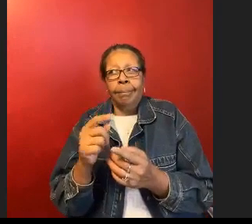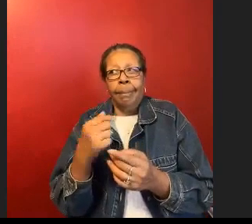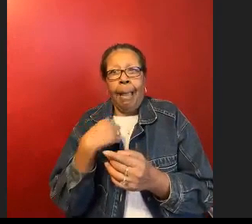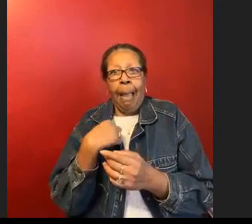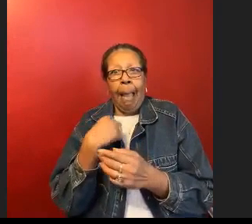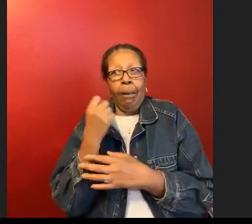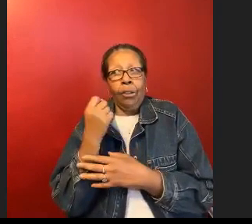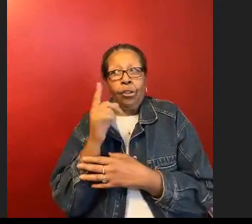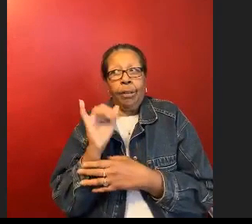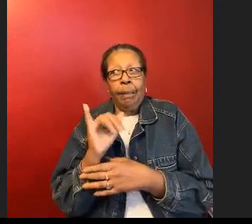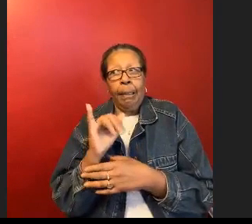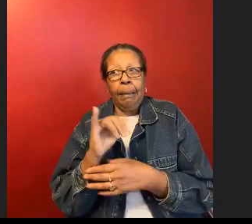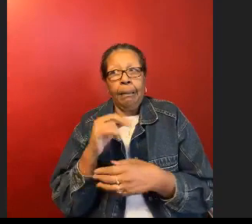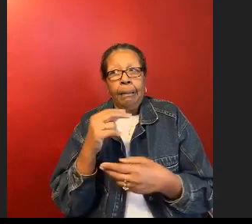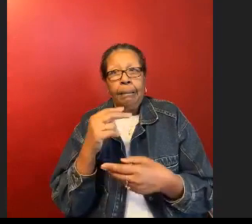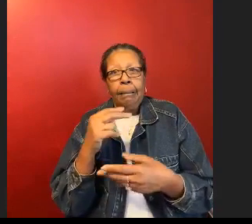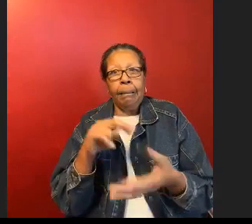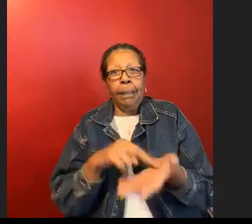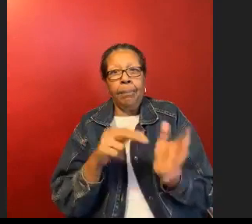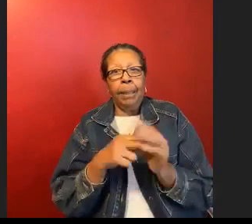Thomas, who was called the twin.